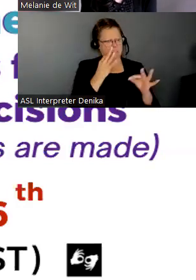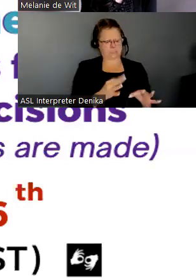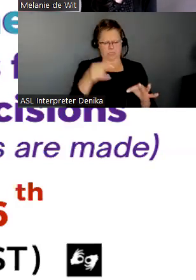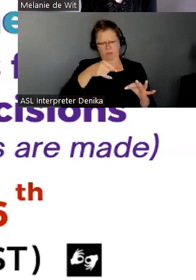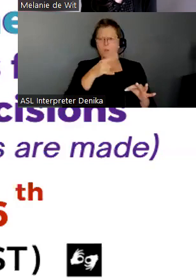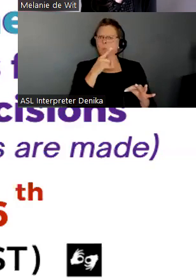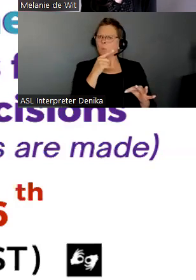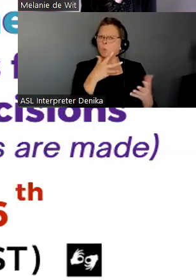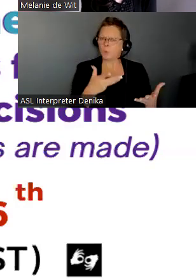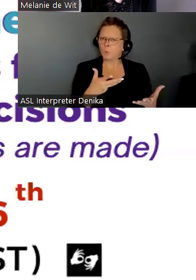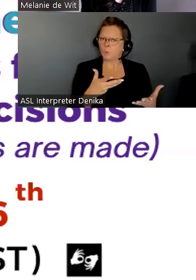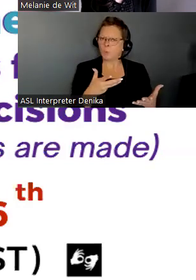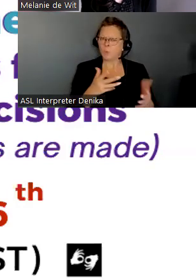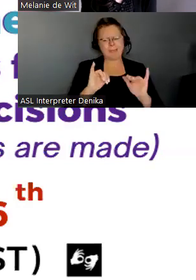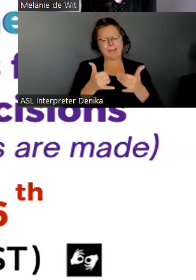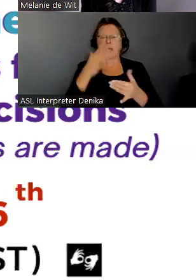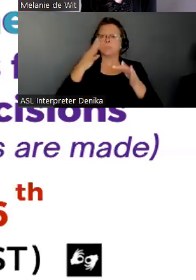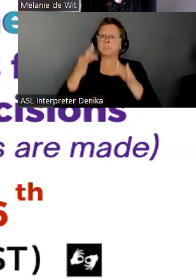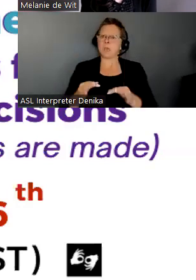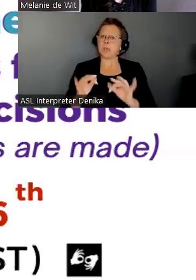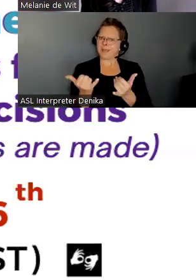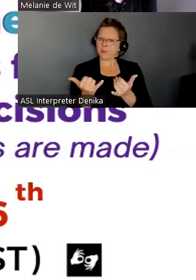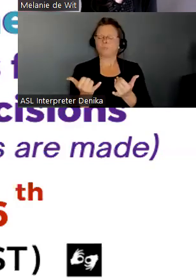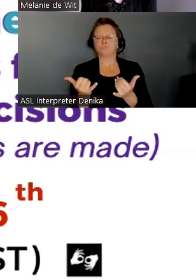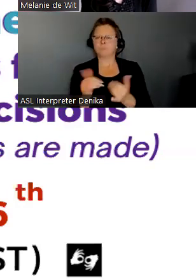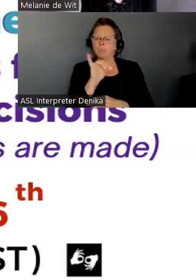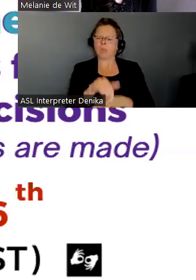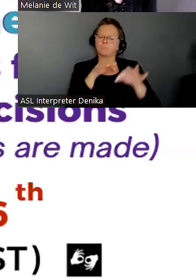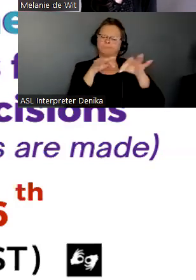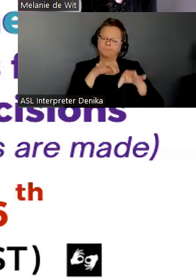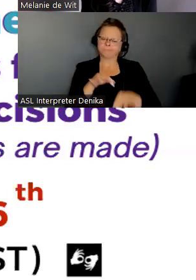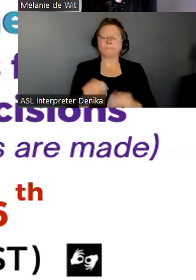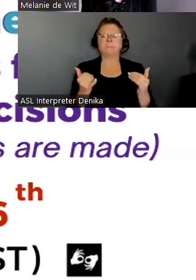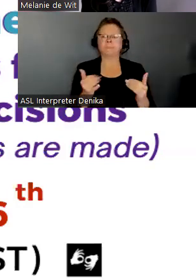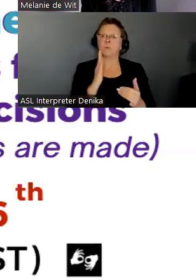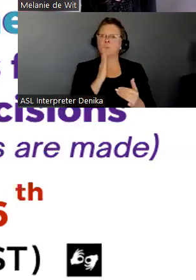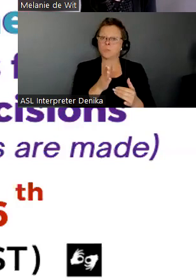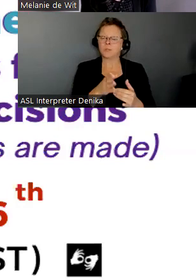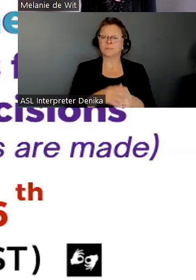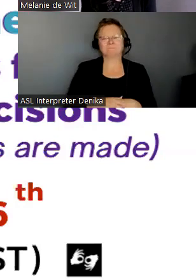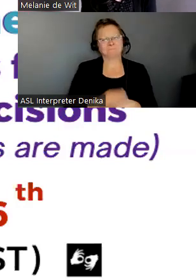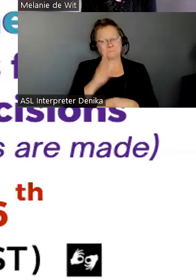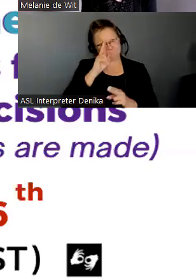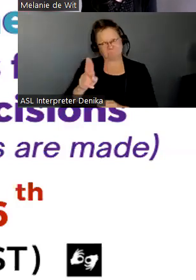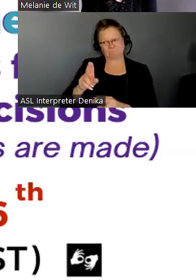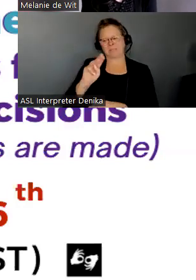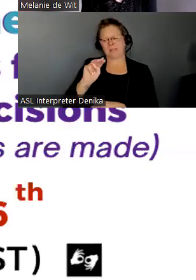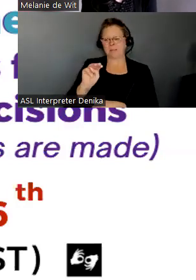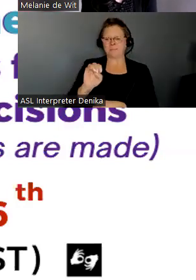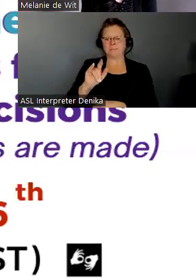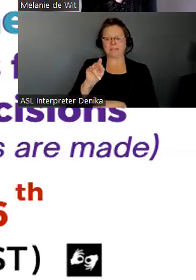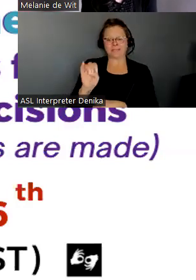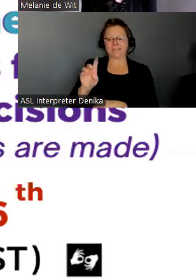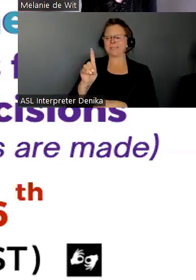decisions are made, or how decisions are made, sorry. We are pleased to have Melanie DeWitt with us today, who's our